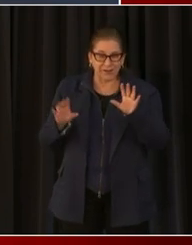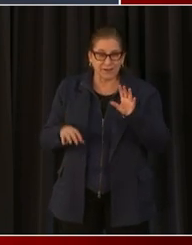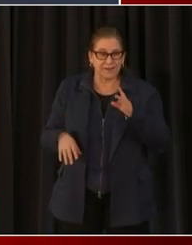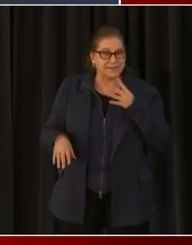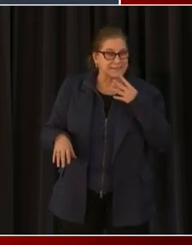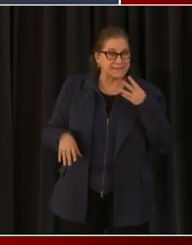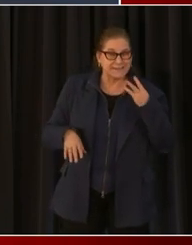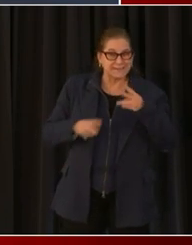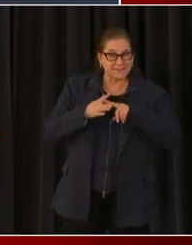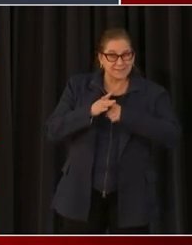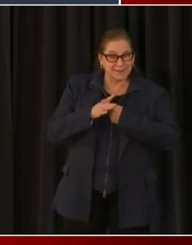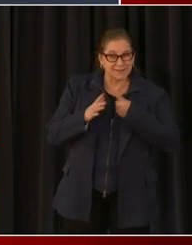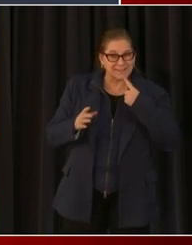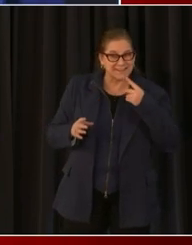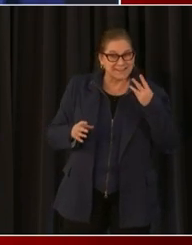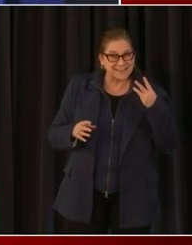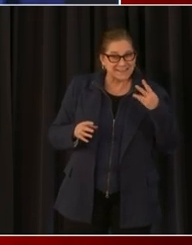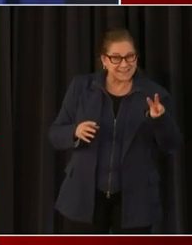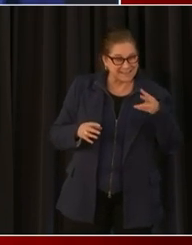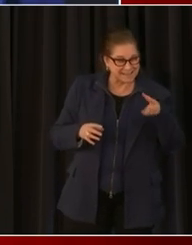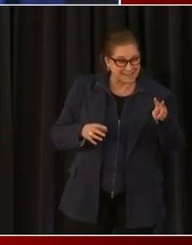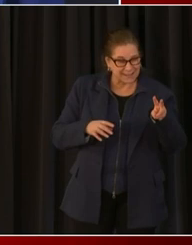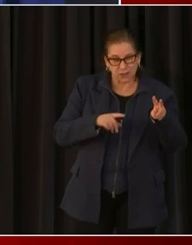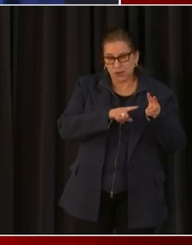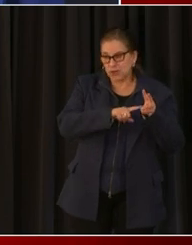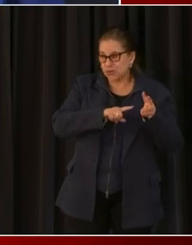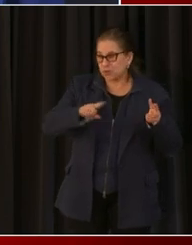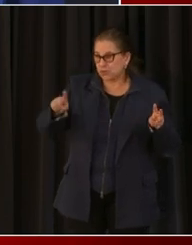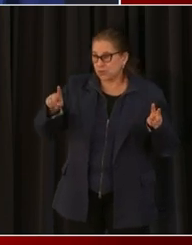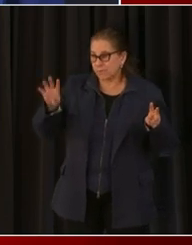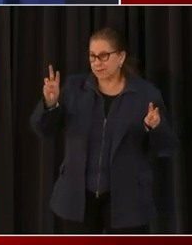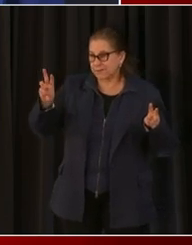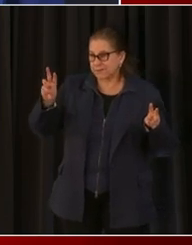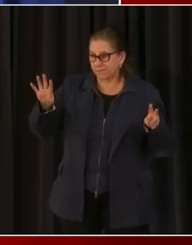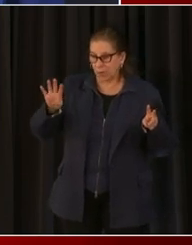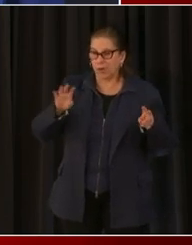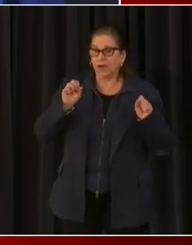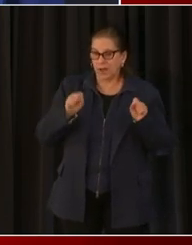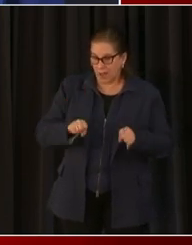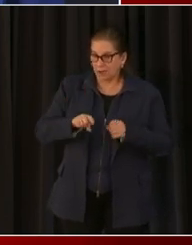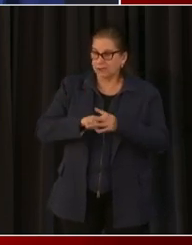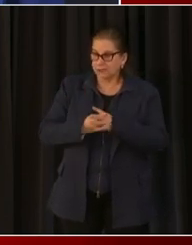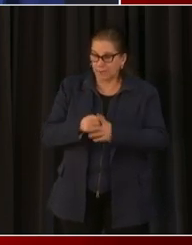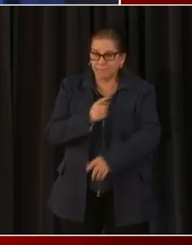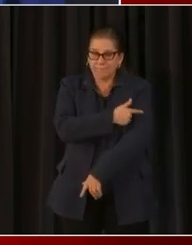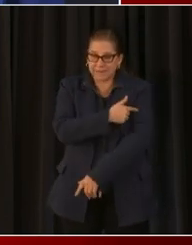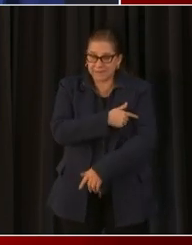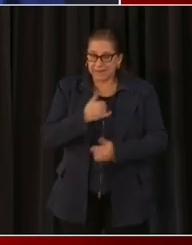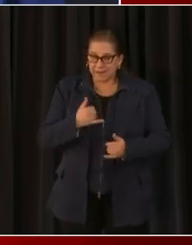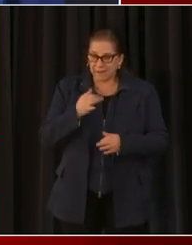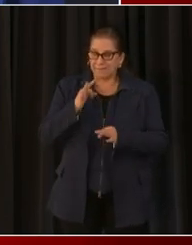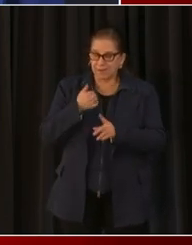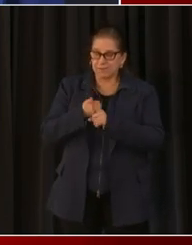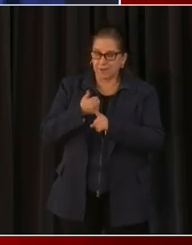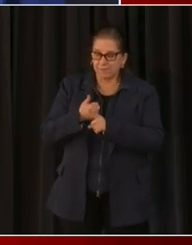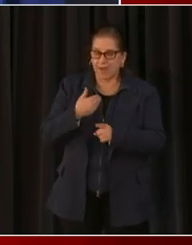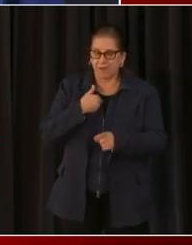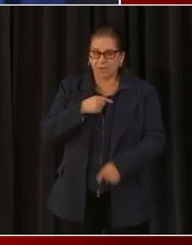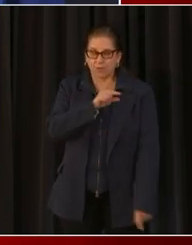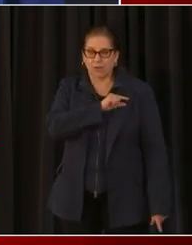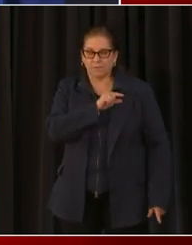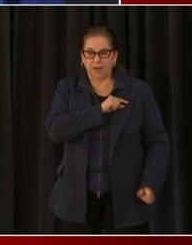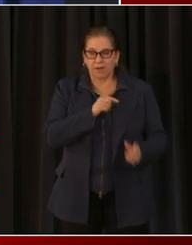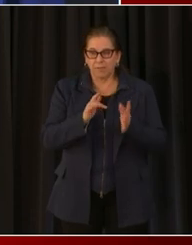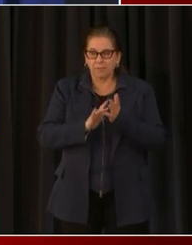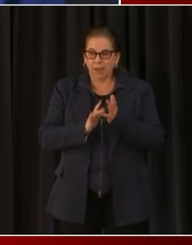64, and it is for all of the qualifying medical conditions as written. And we have been mindful to